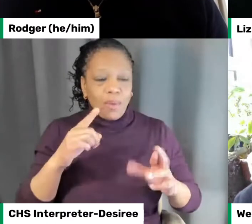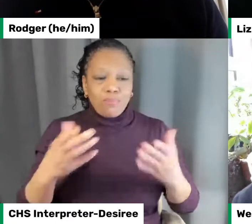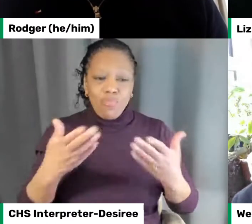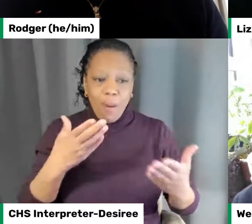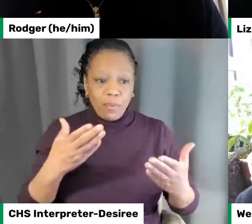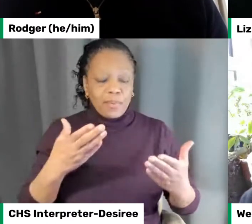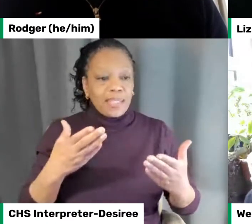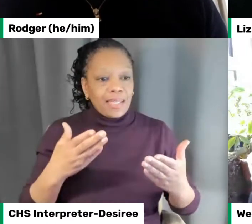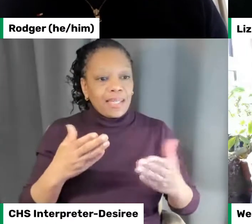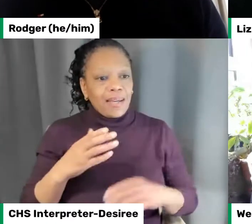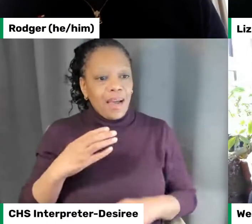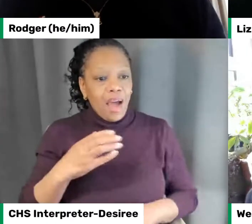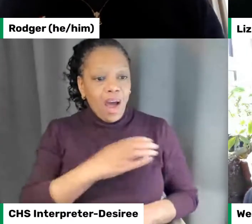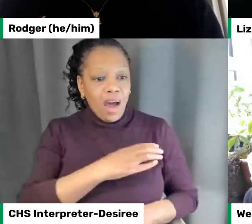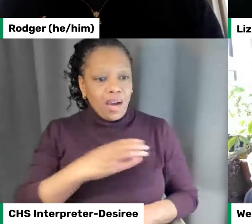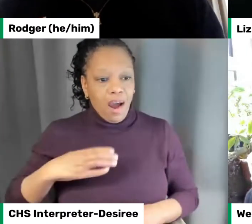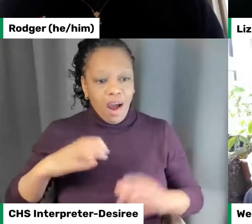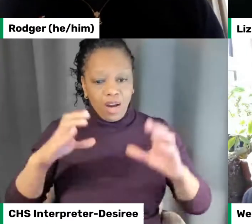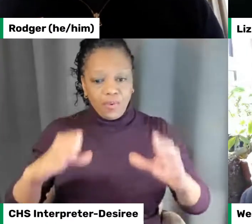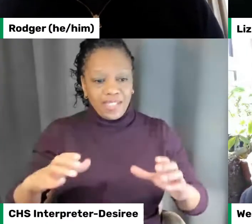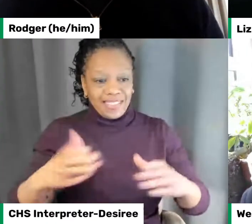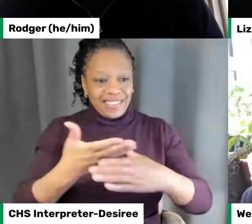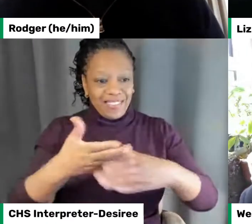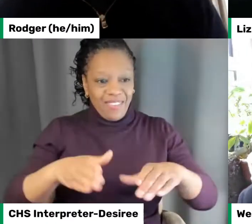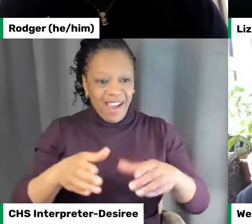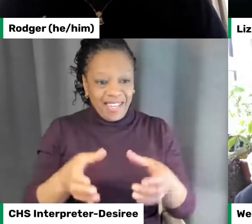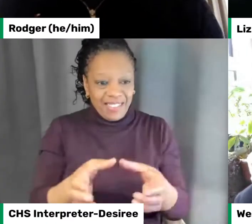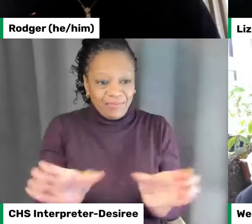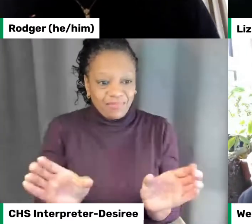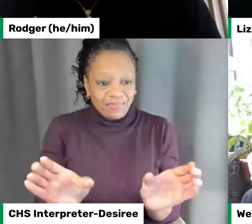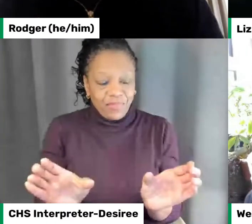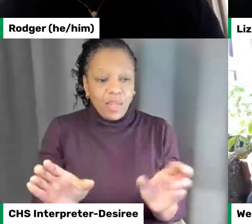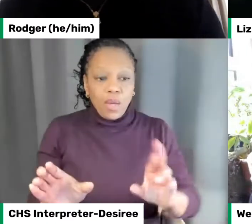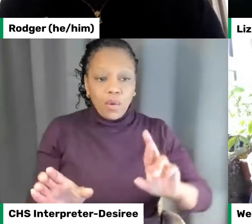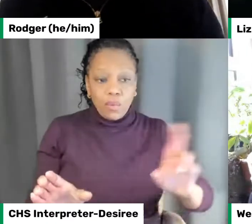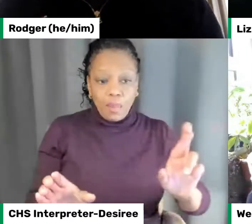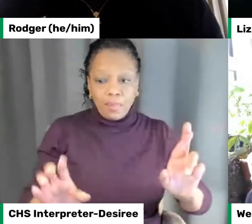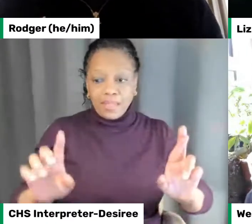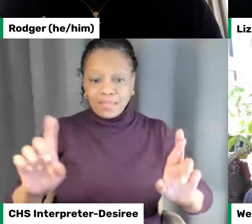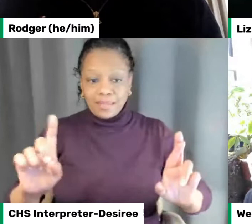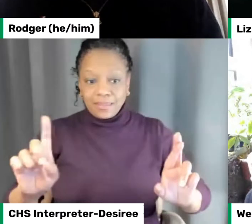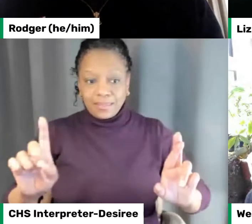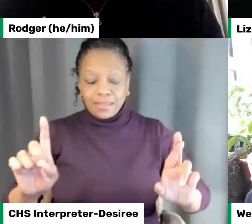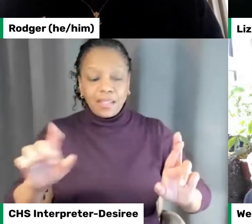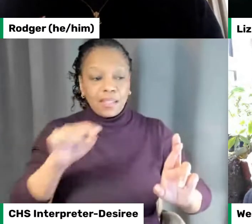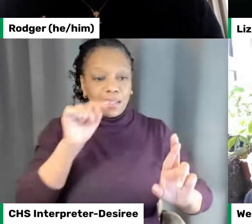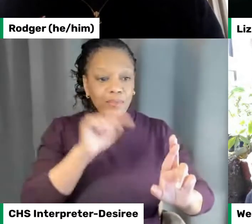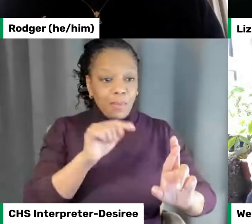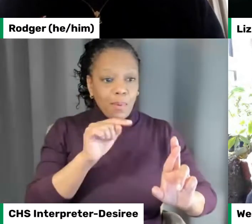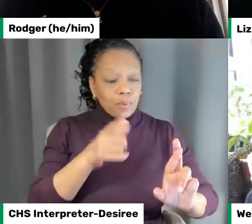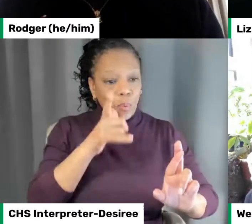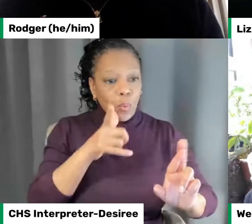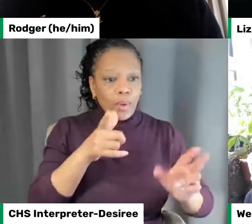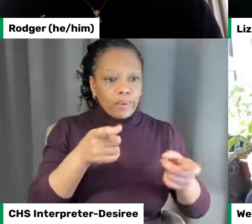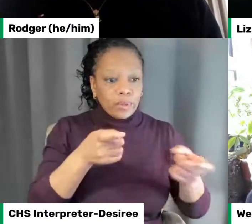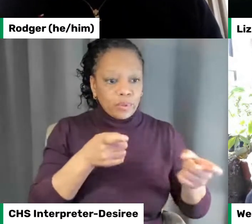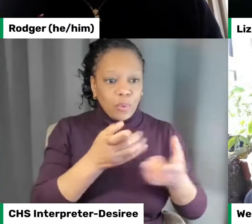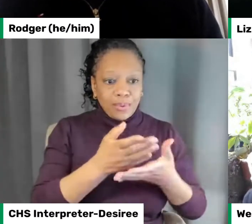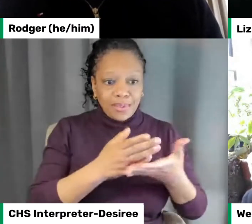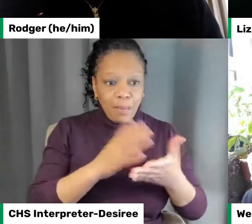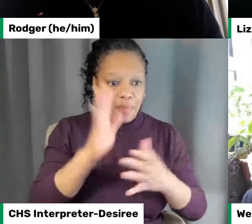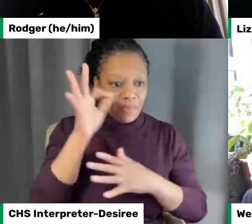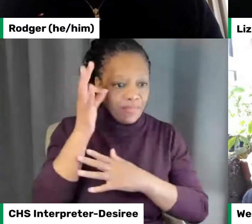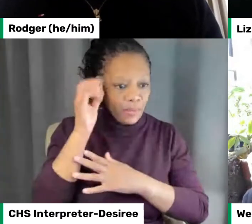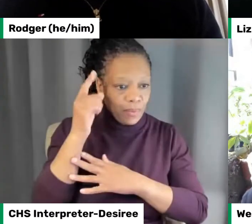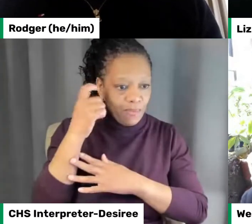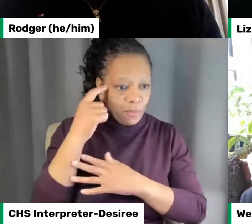year. So, the Republicans will control some element of the federal government and therefore will be, have a